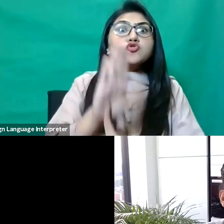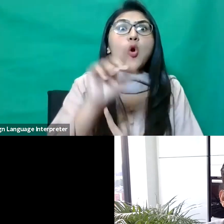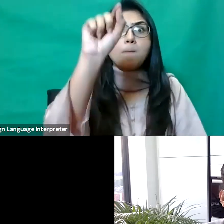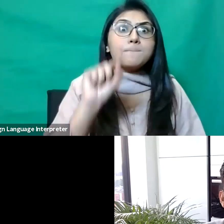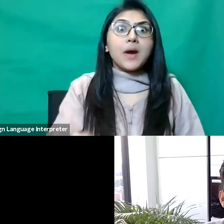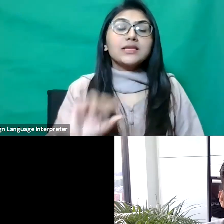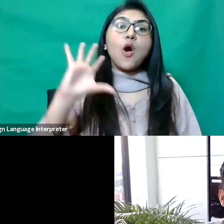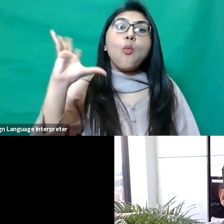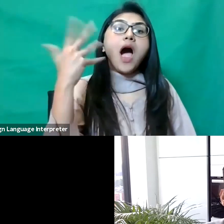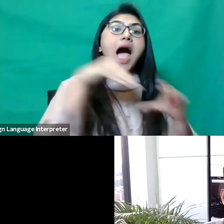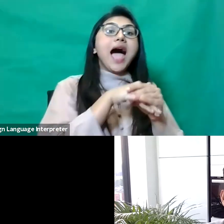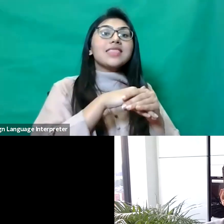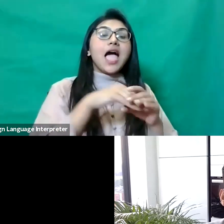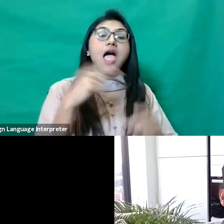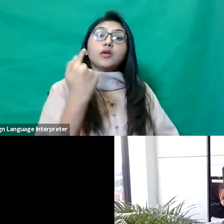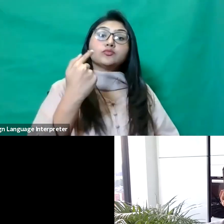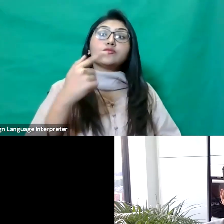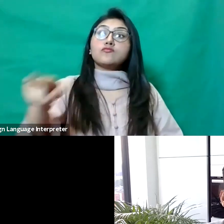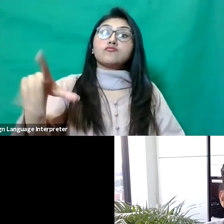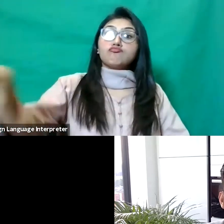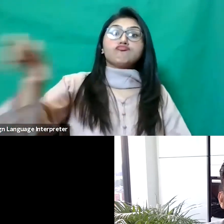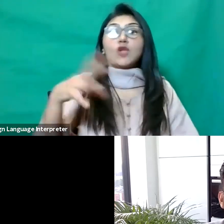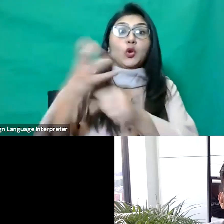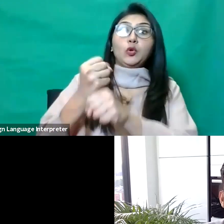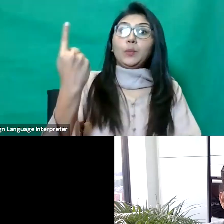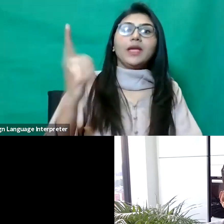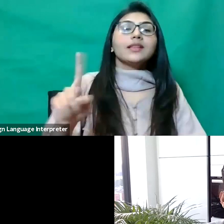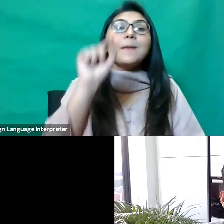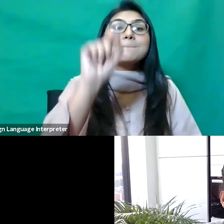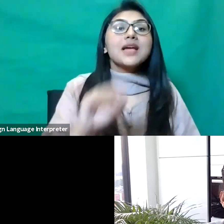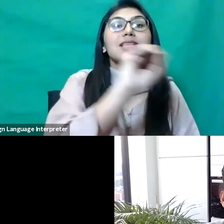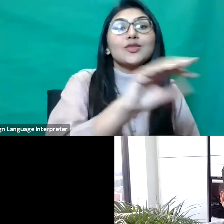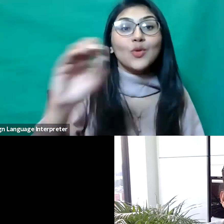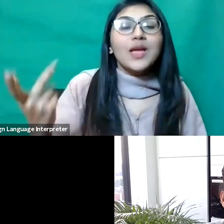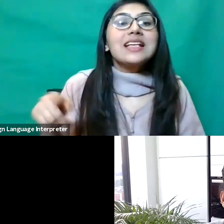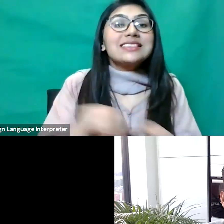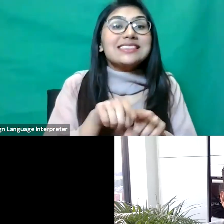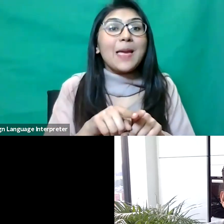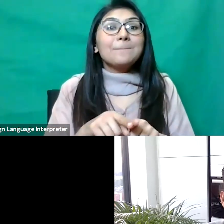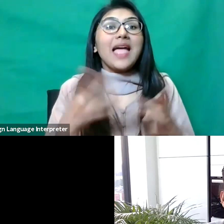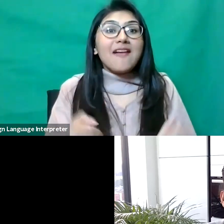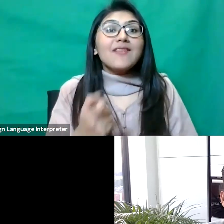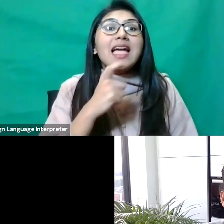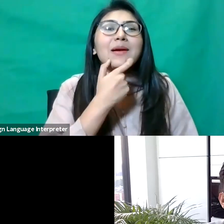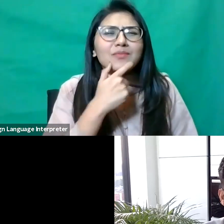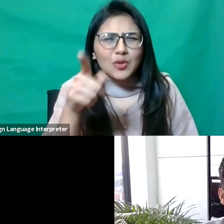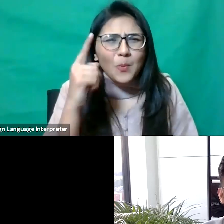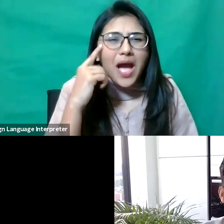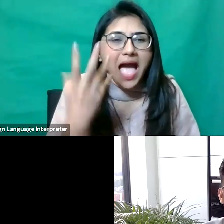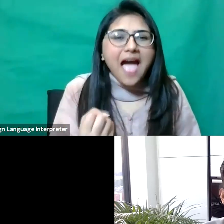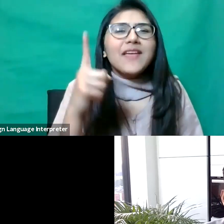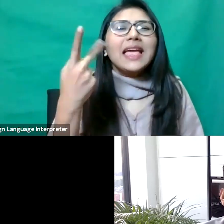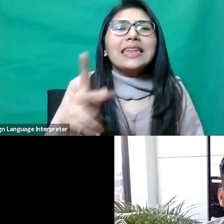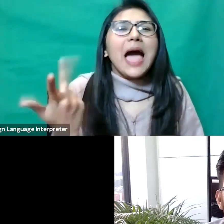whole world. Exactly, Now, another good thing about the UK is that you have access to work. Have you heard of access to